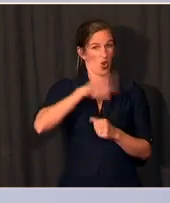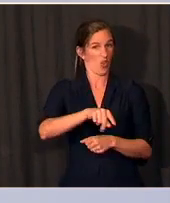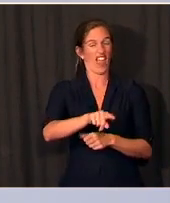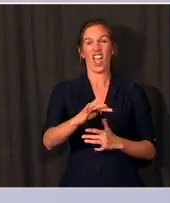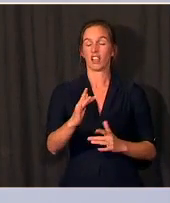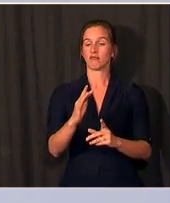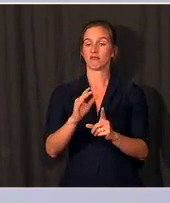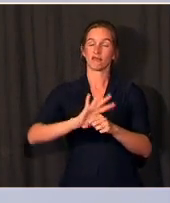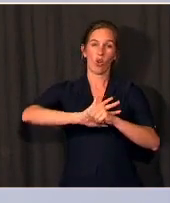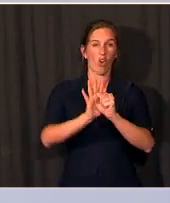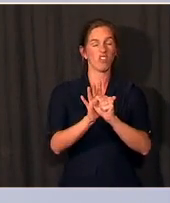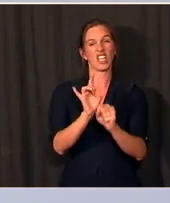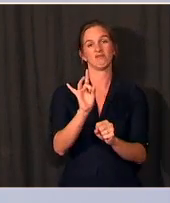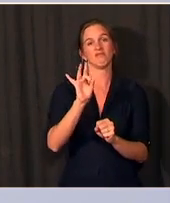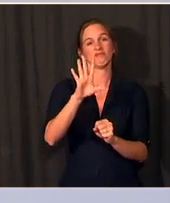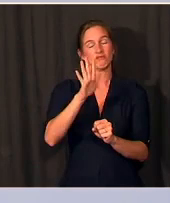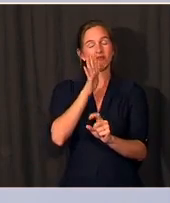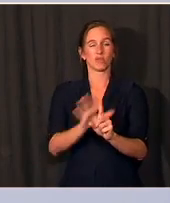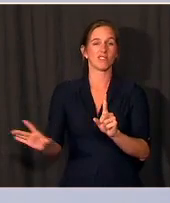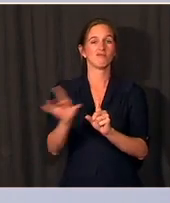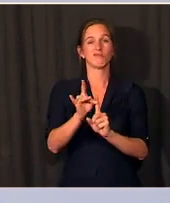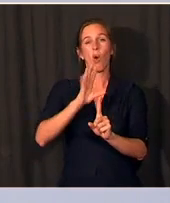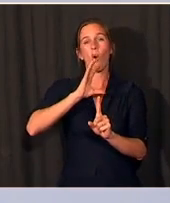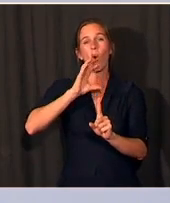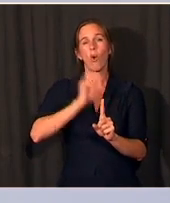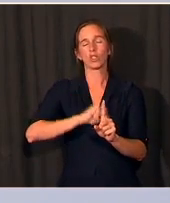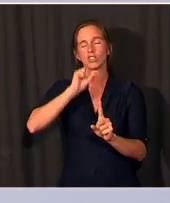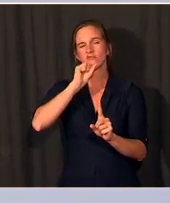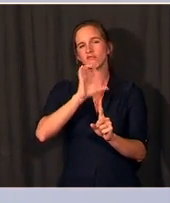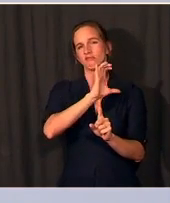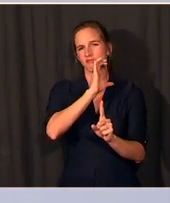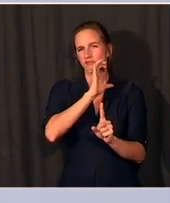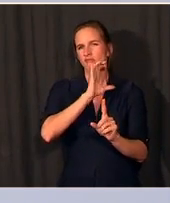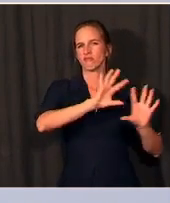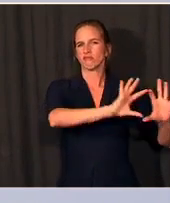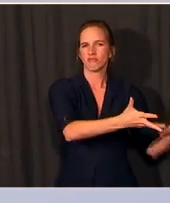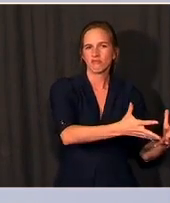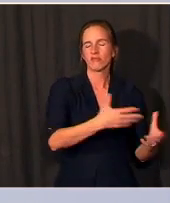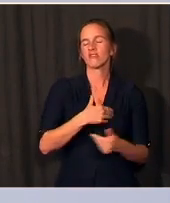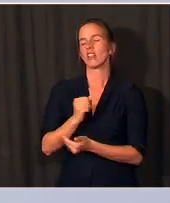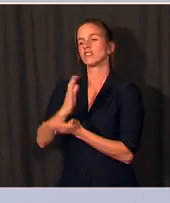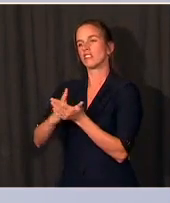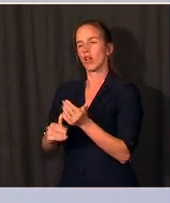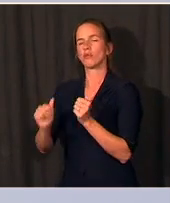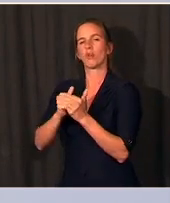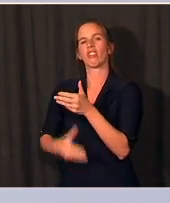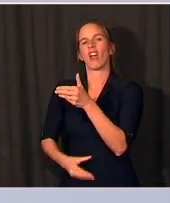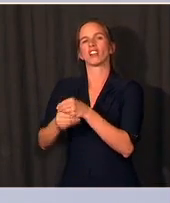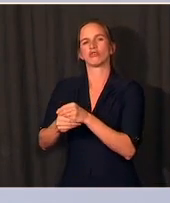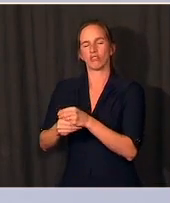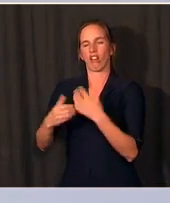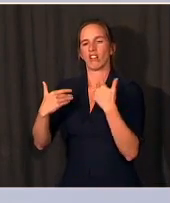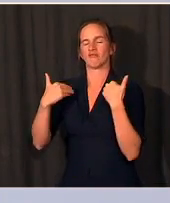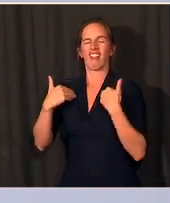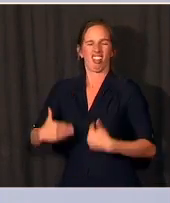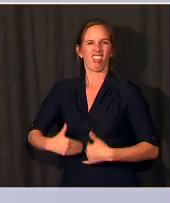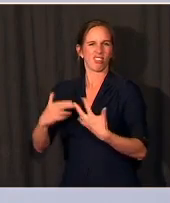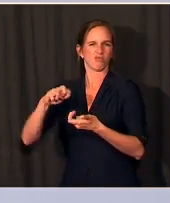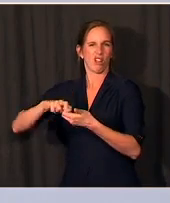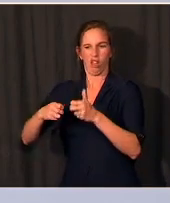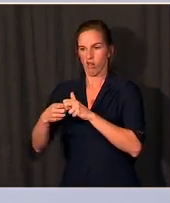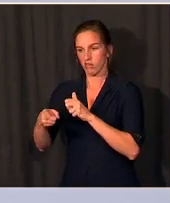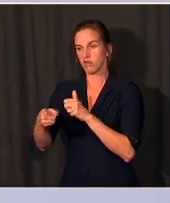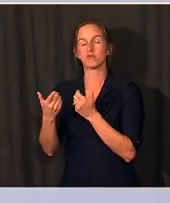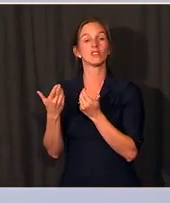primarily targets older populations and those with underlying health conditions, while over 99.98% of